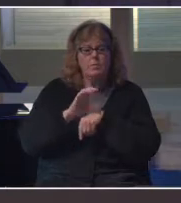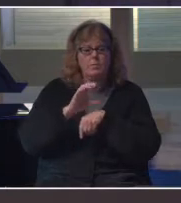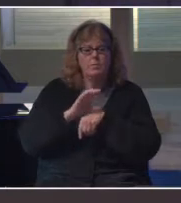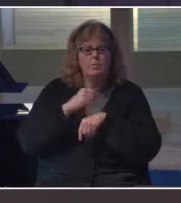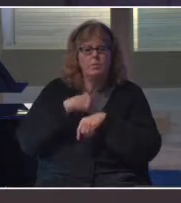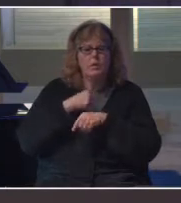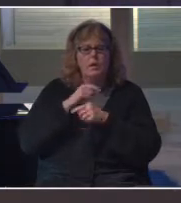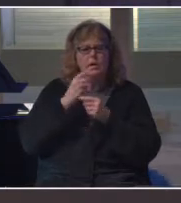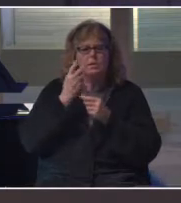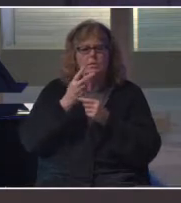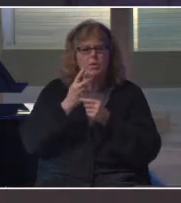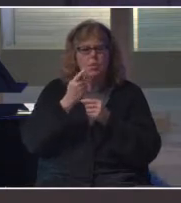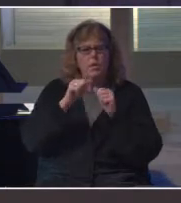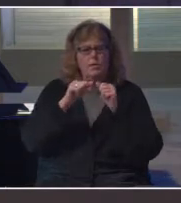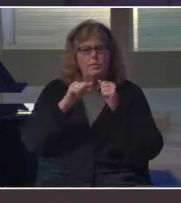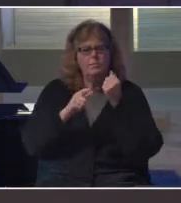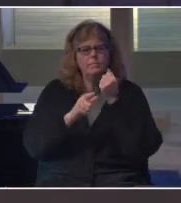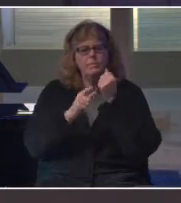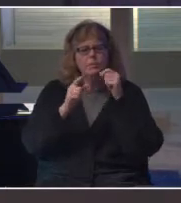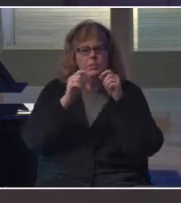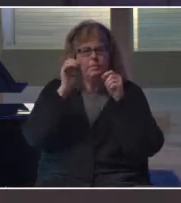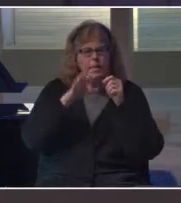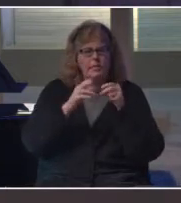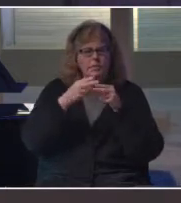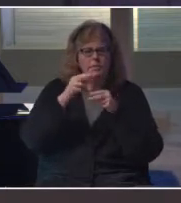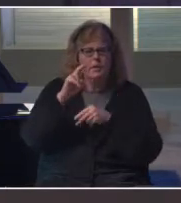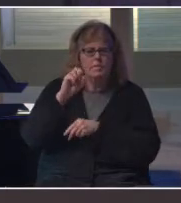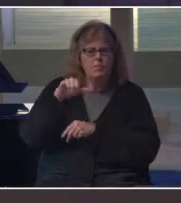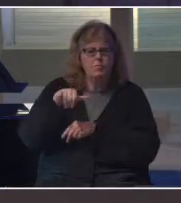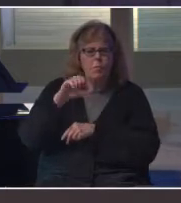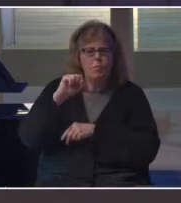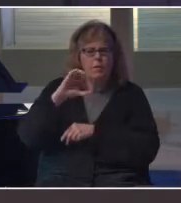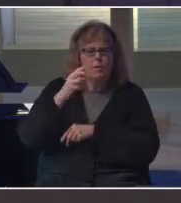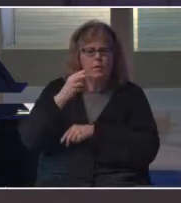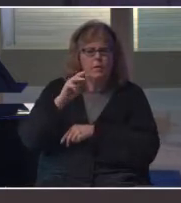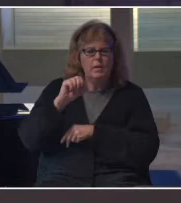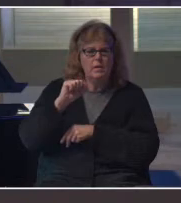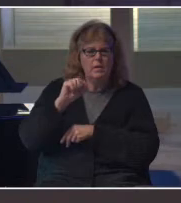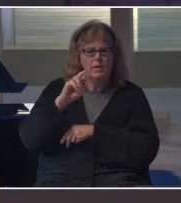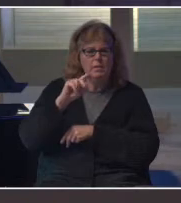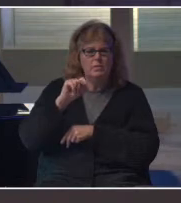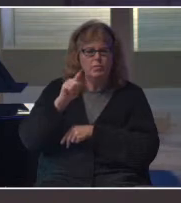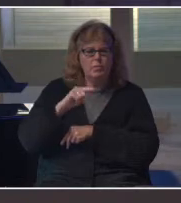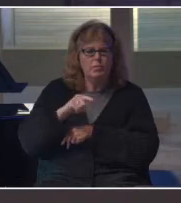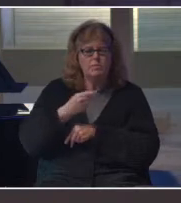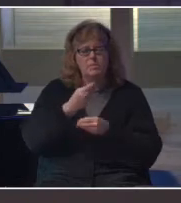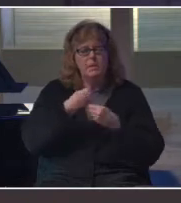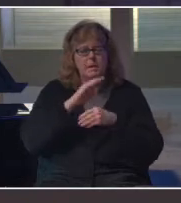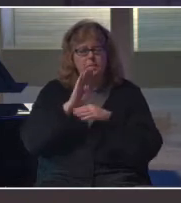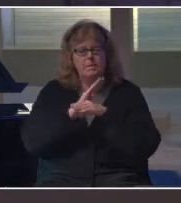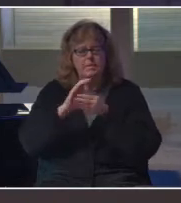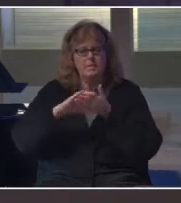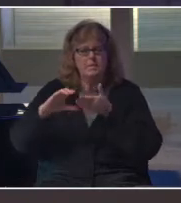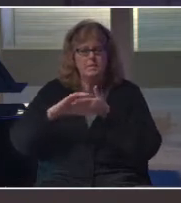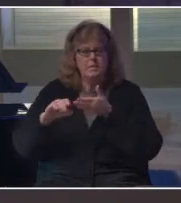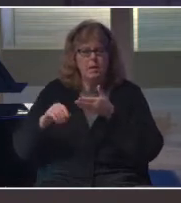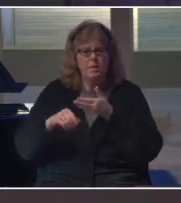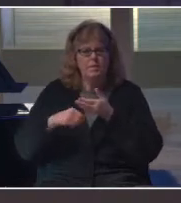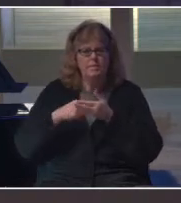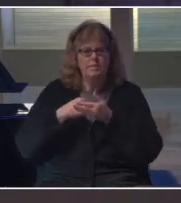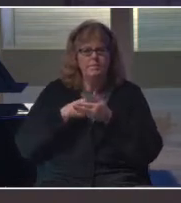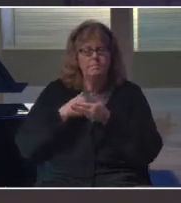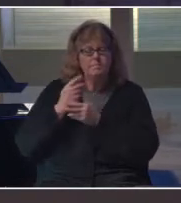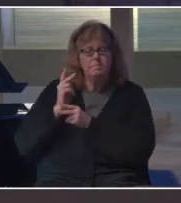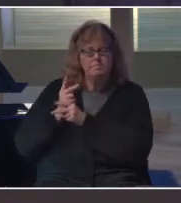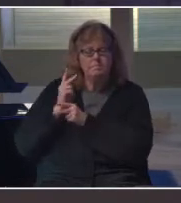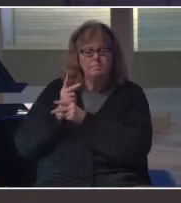across one of the associate pastors there named Roy Schwarz. He gave me his business card, and I held on